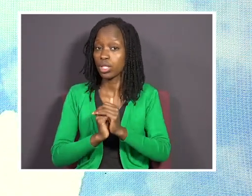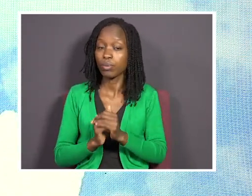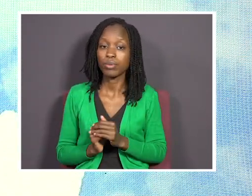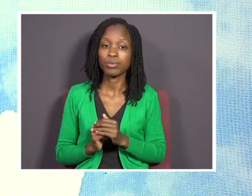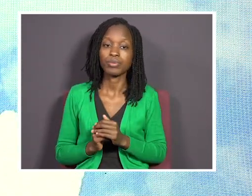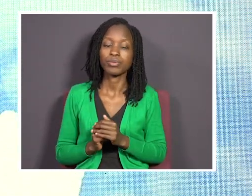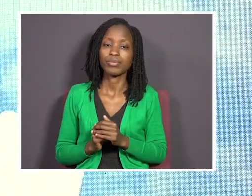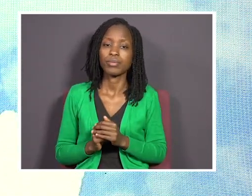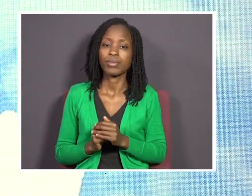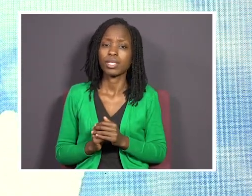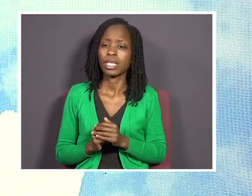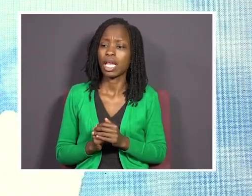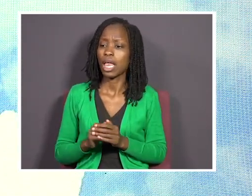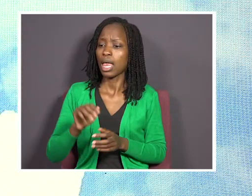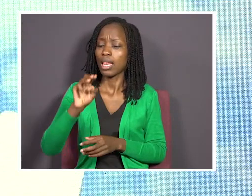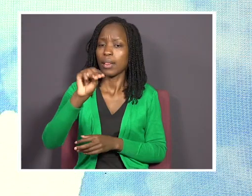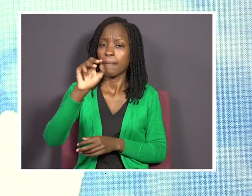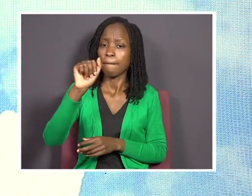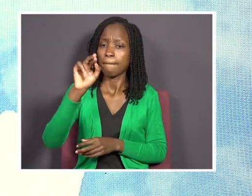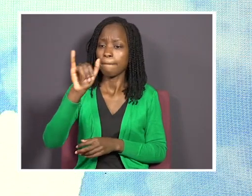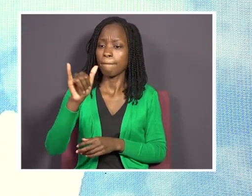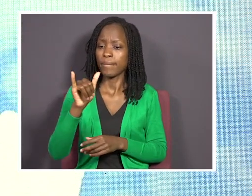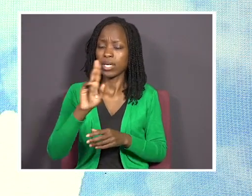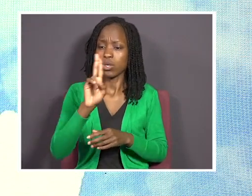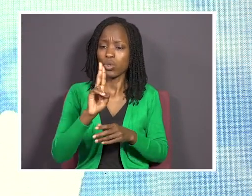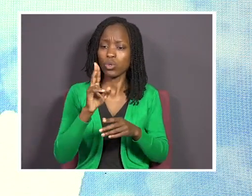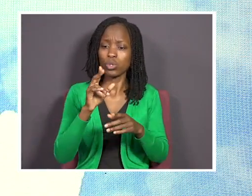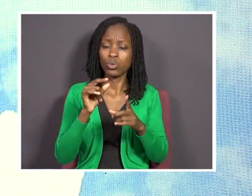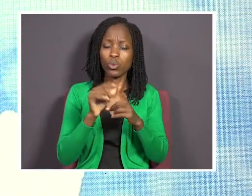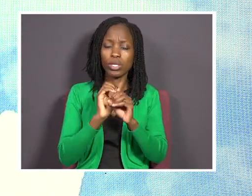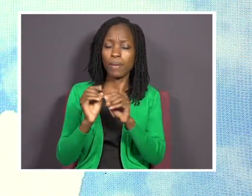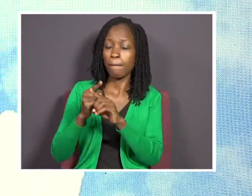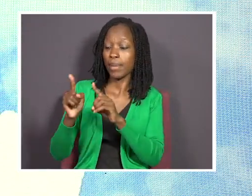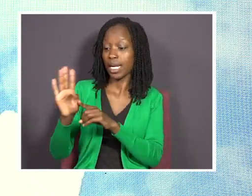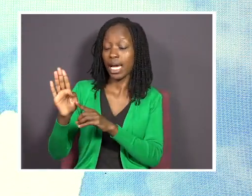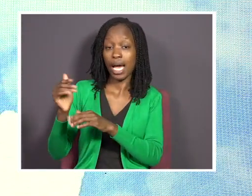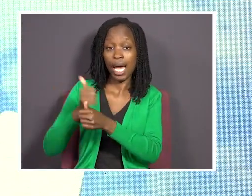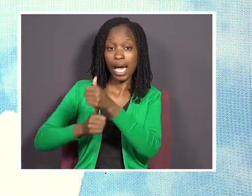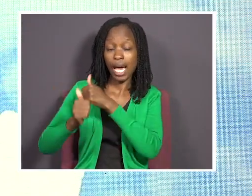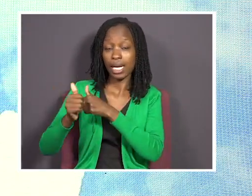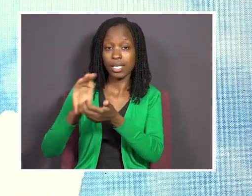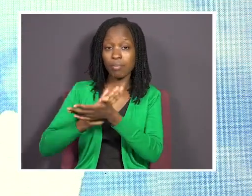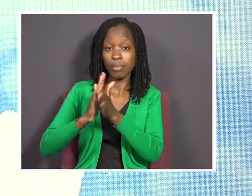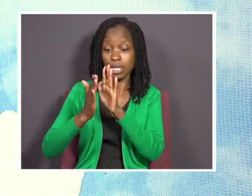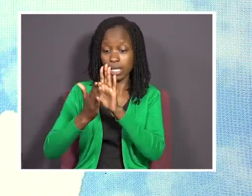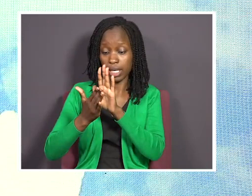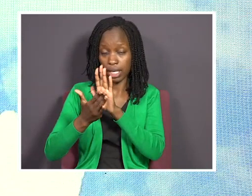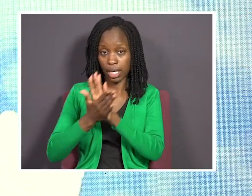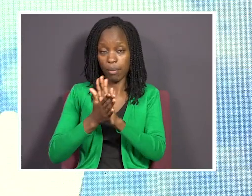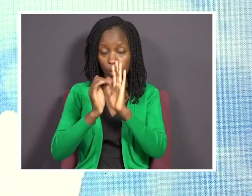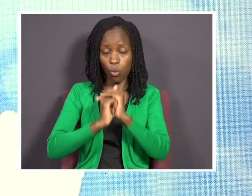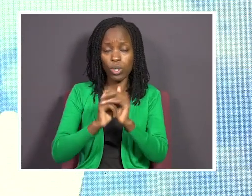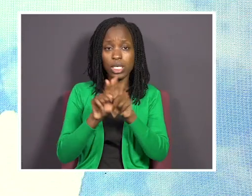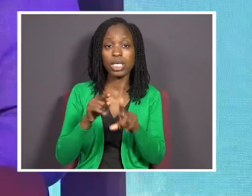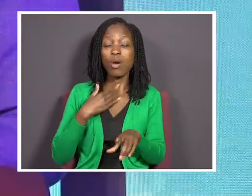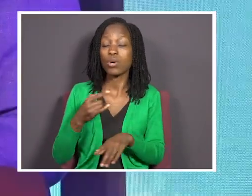not words that were used, but her act became an act of worship. And I want to say,